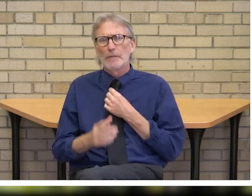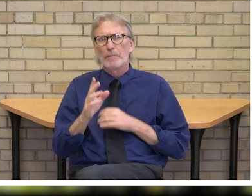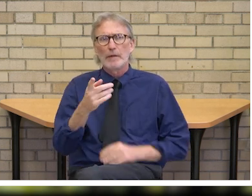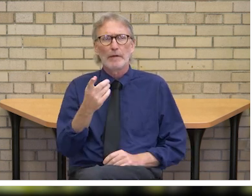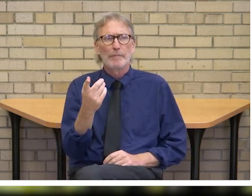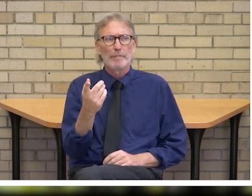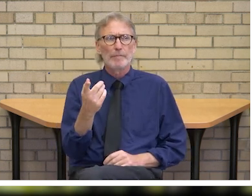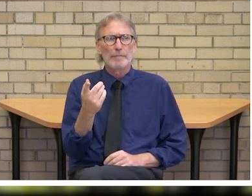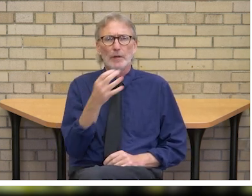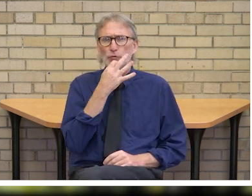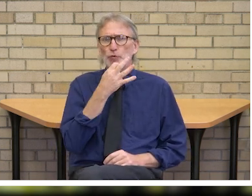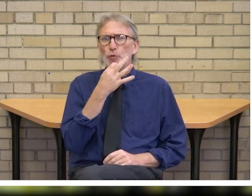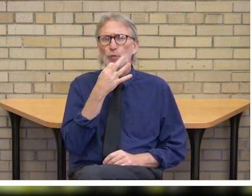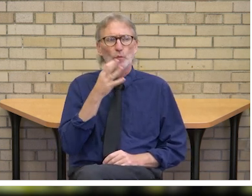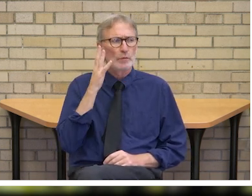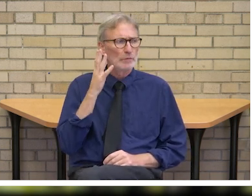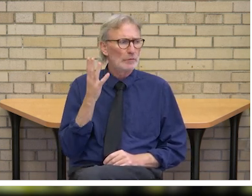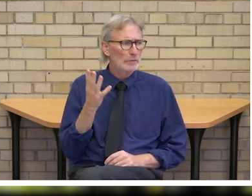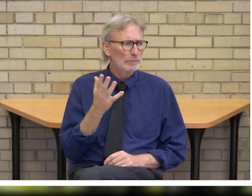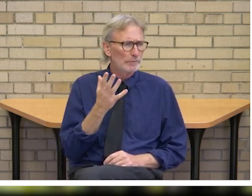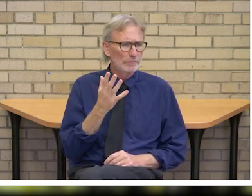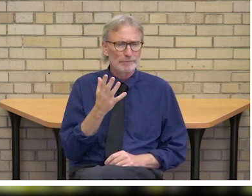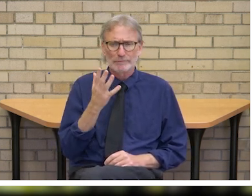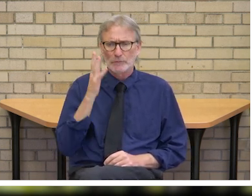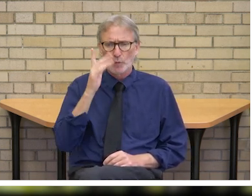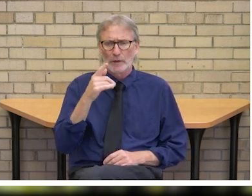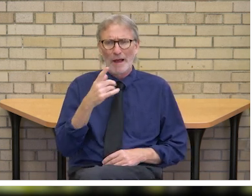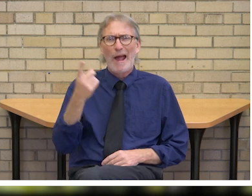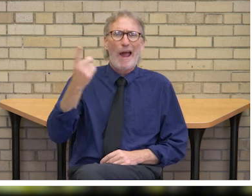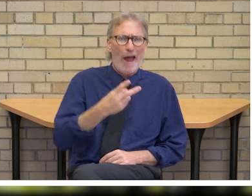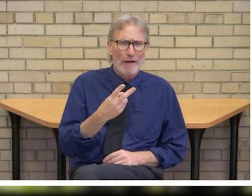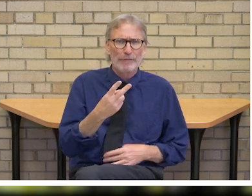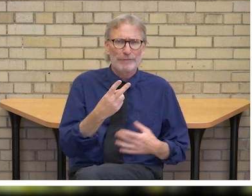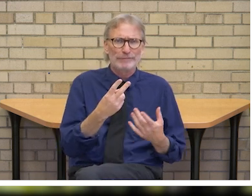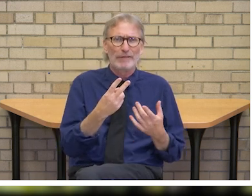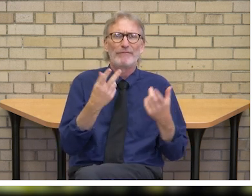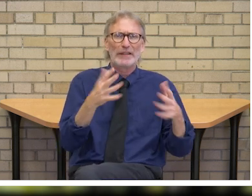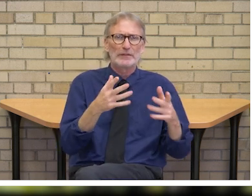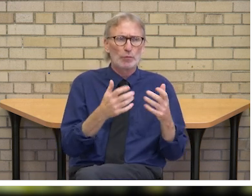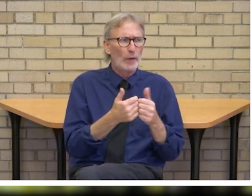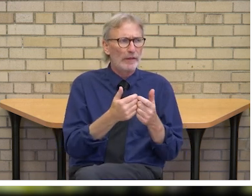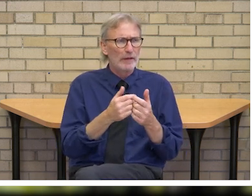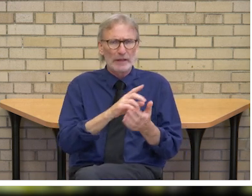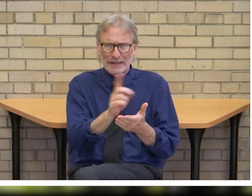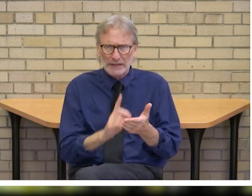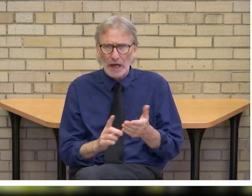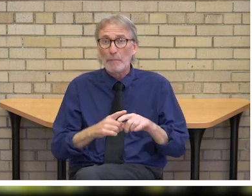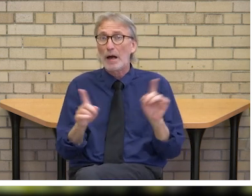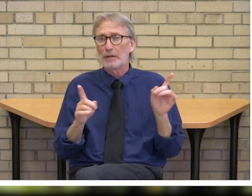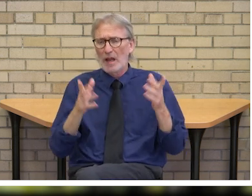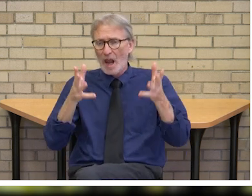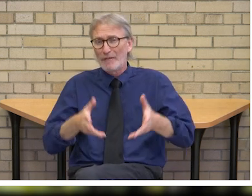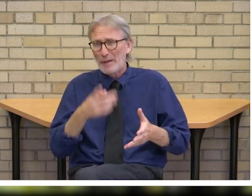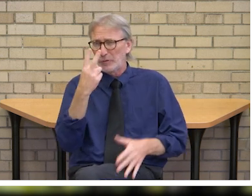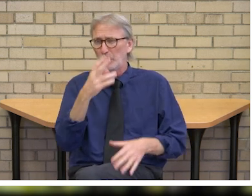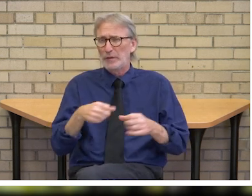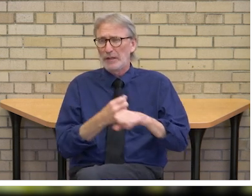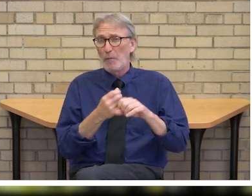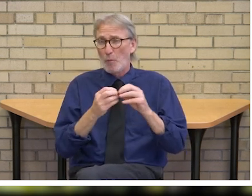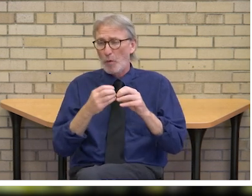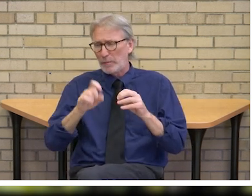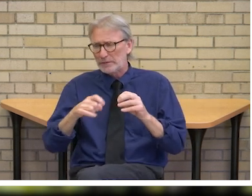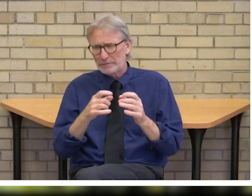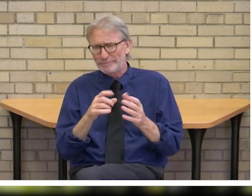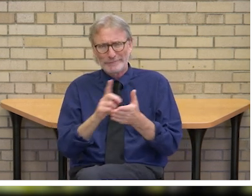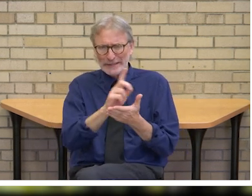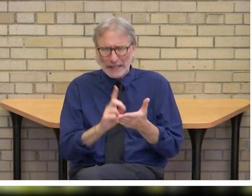as we were entering into kind of the midway point in our design process, we still had about 2 years worth of design to go. And